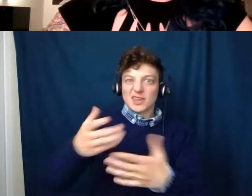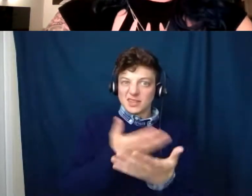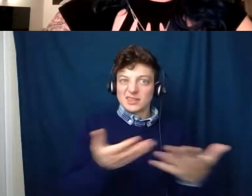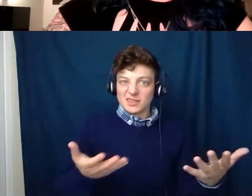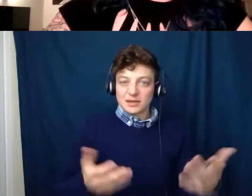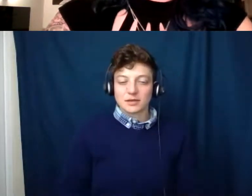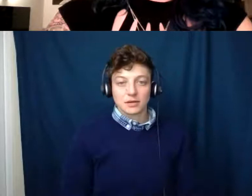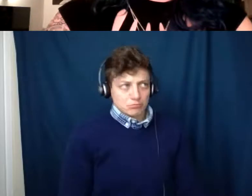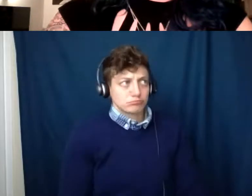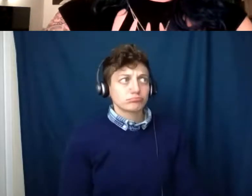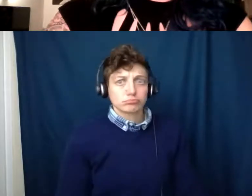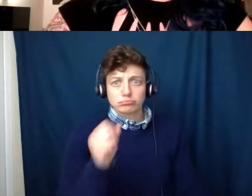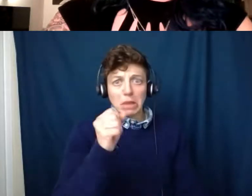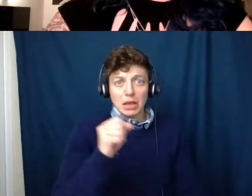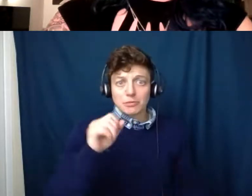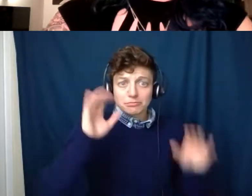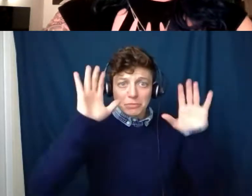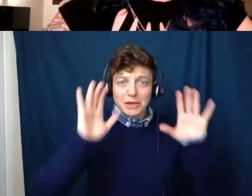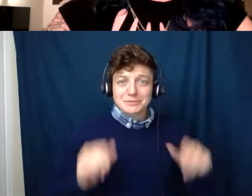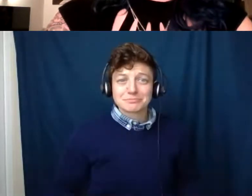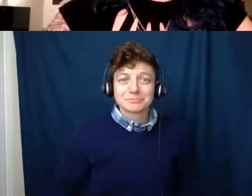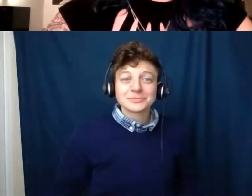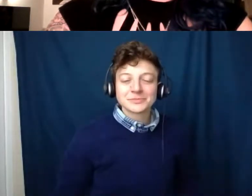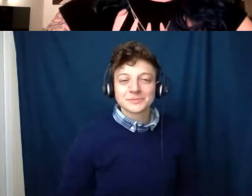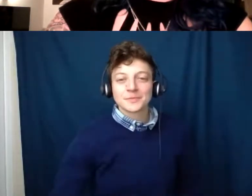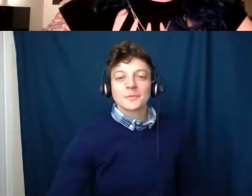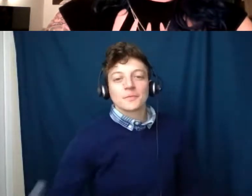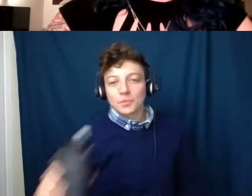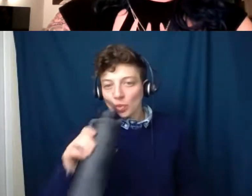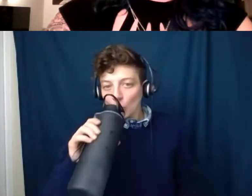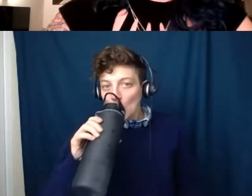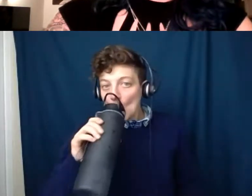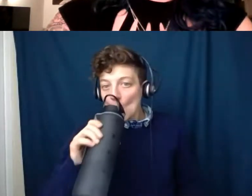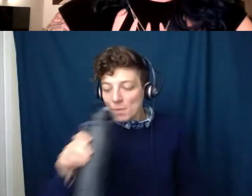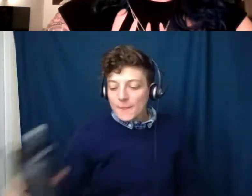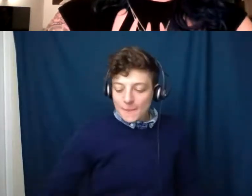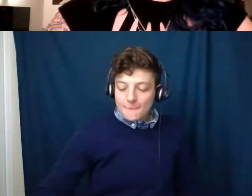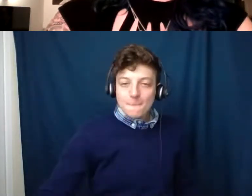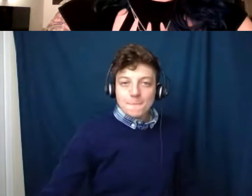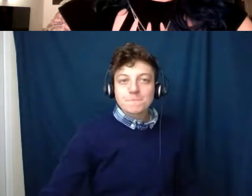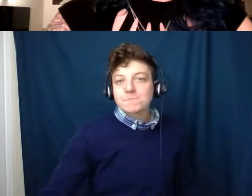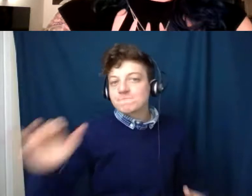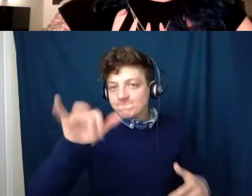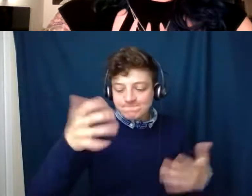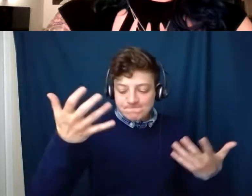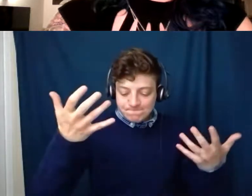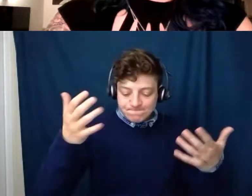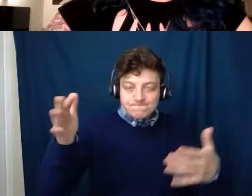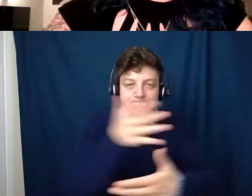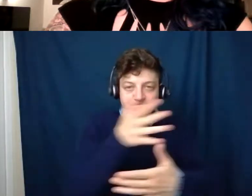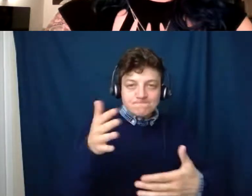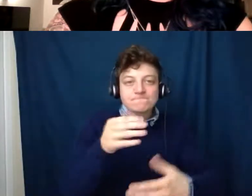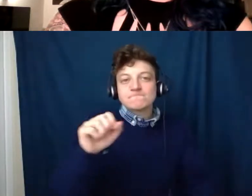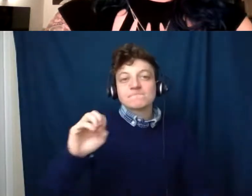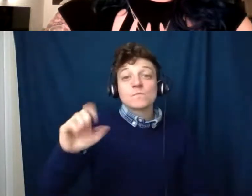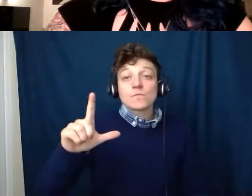awesome. And so I think, that's like on kind of like a micro scale, what we at Soul Collective try to do on